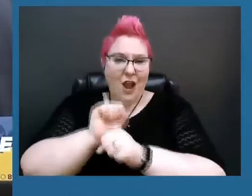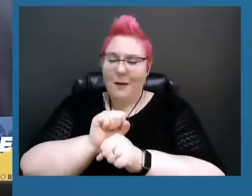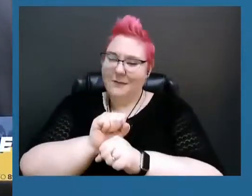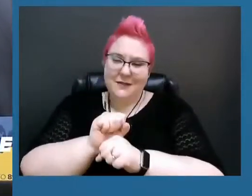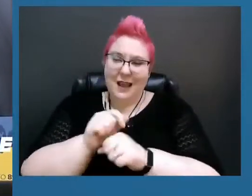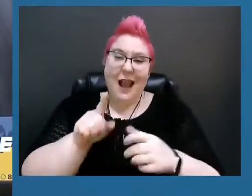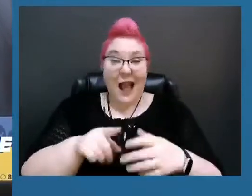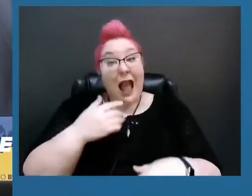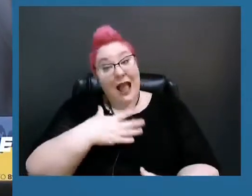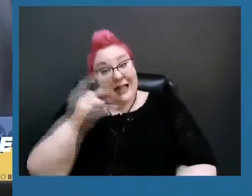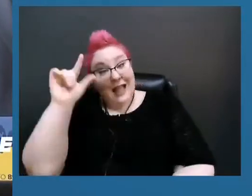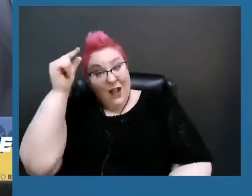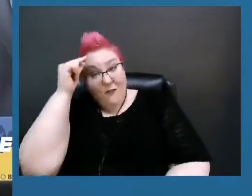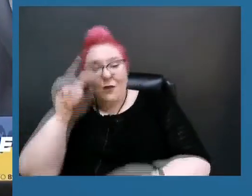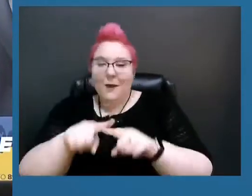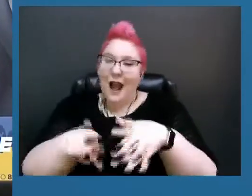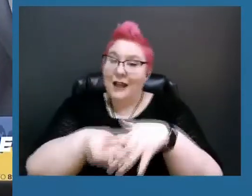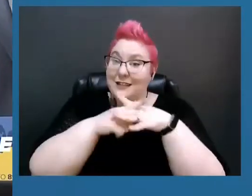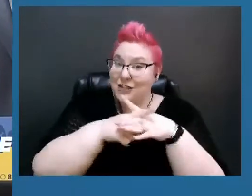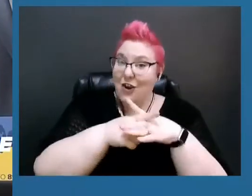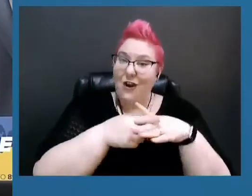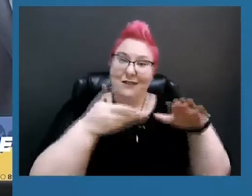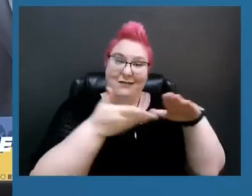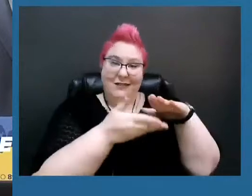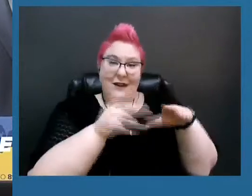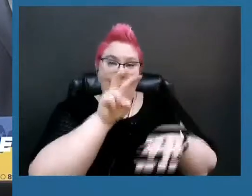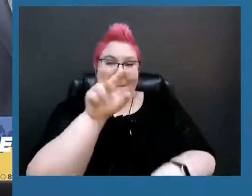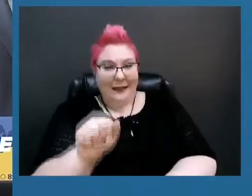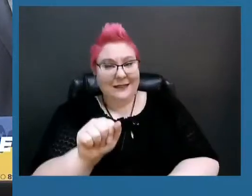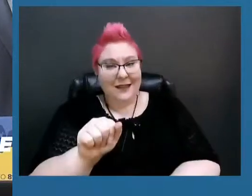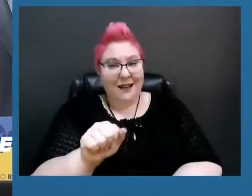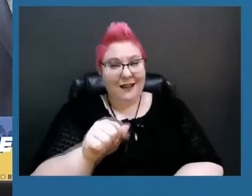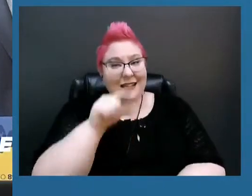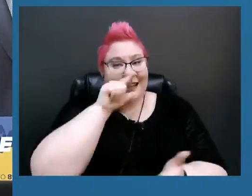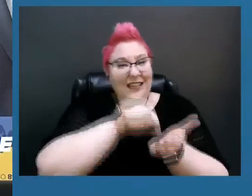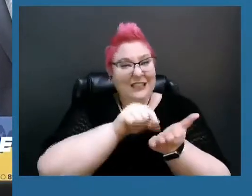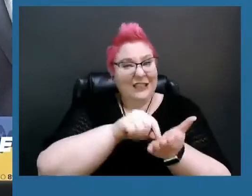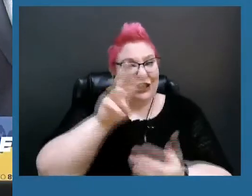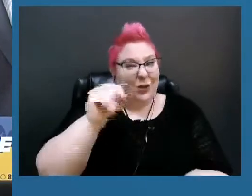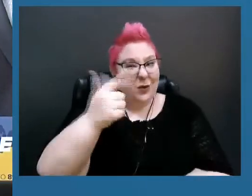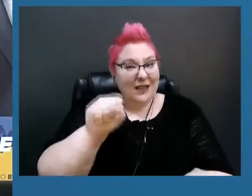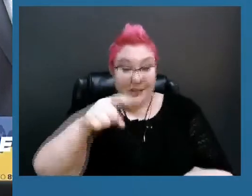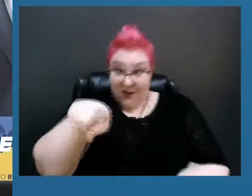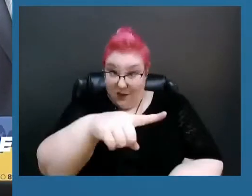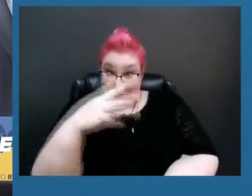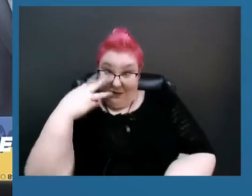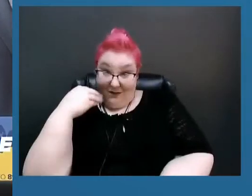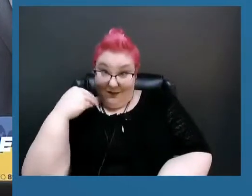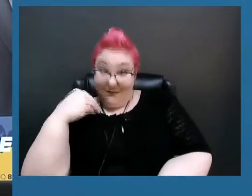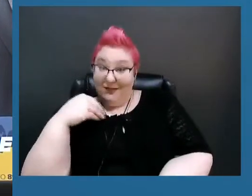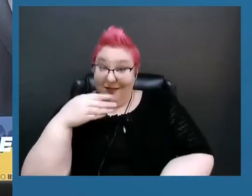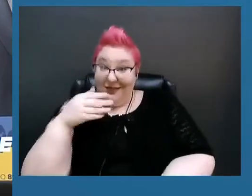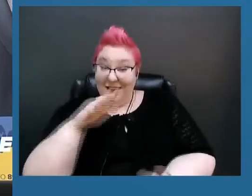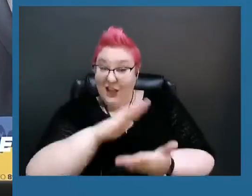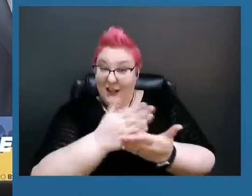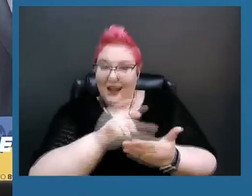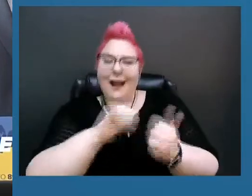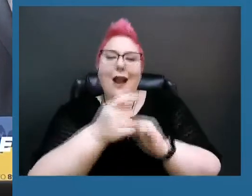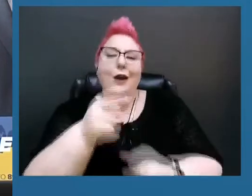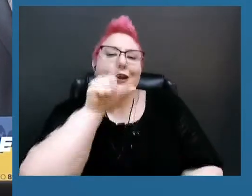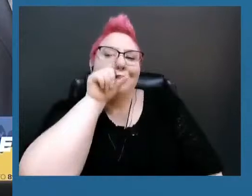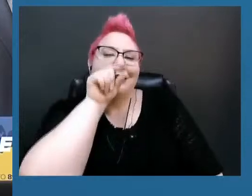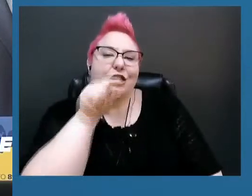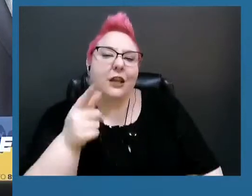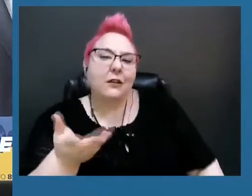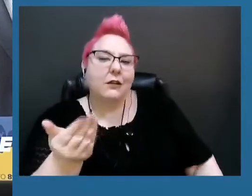chicken wings. Hey, I'm pretty good at it. Anybody make food out there? All right. How are your chicken wings? Real nice and hot and